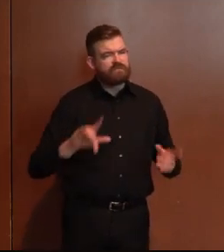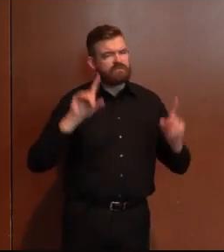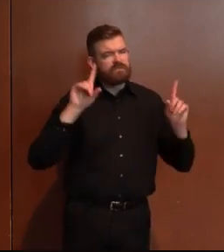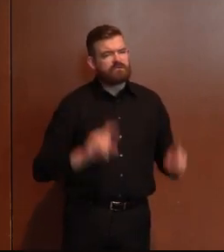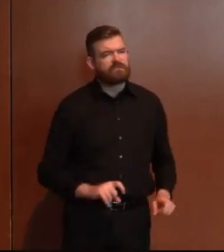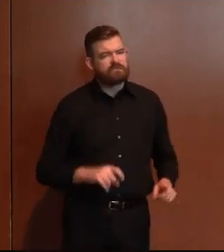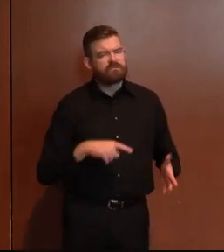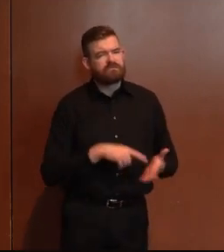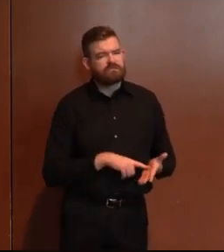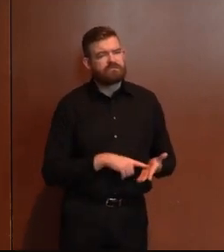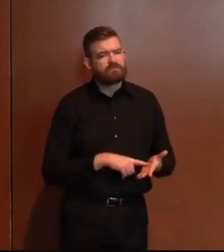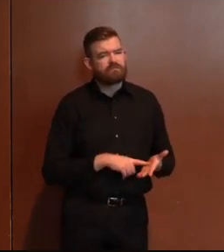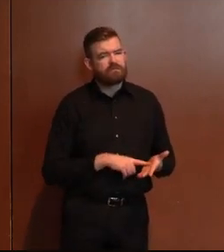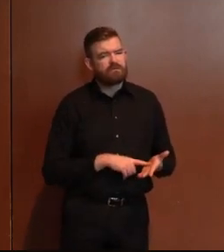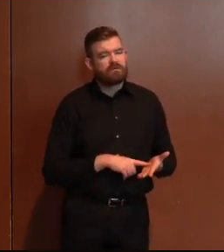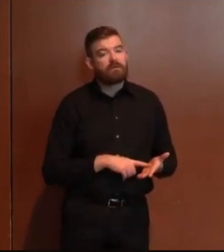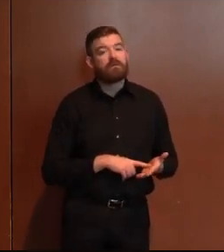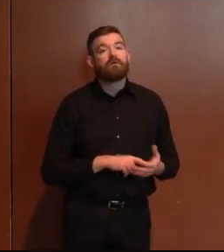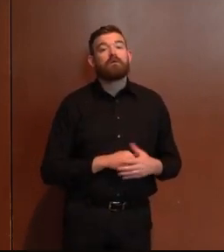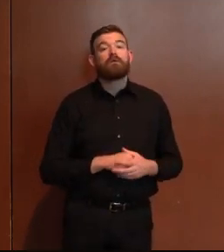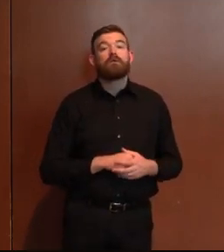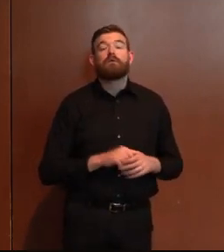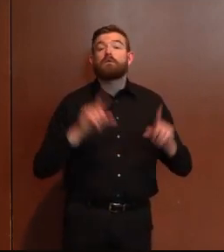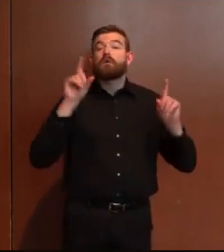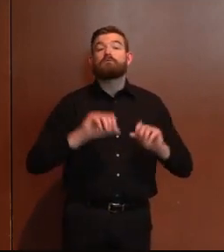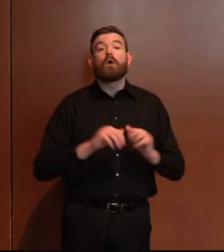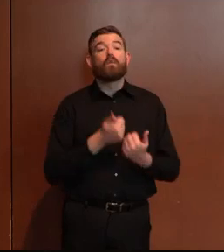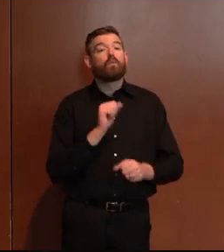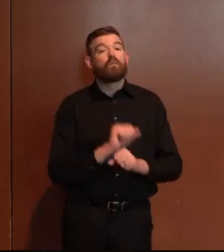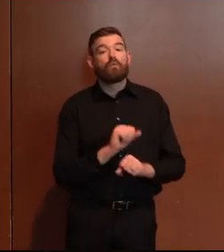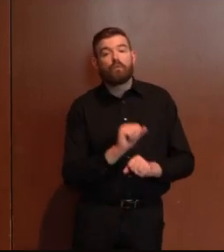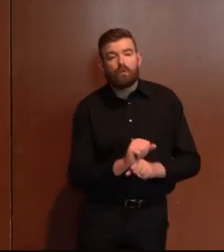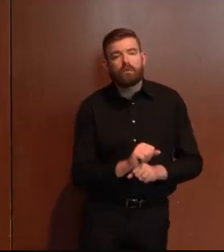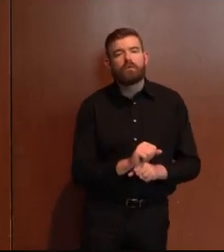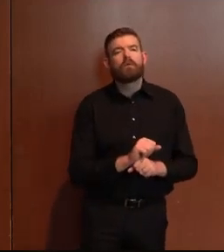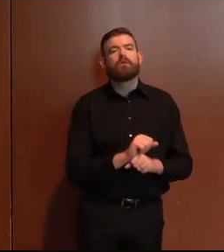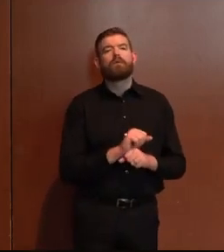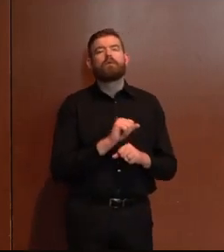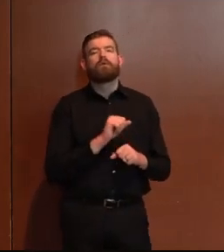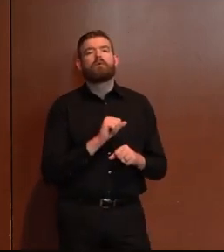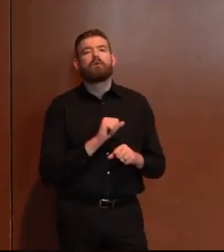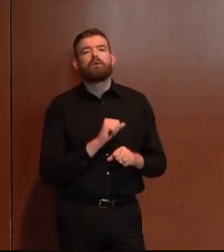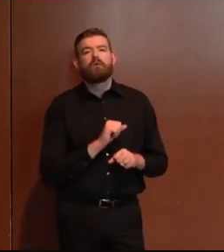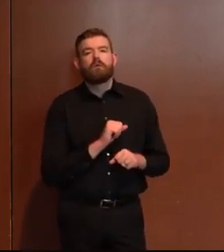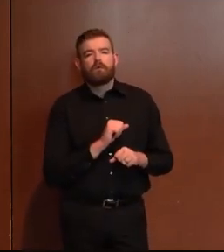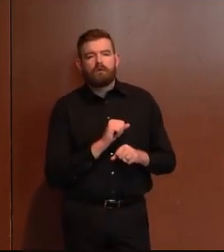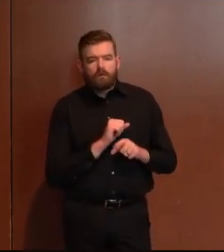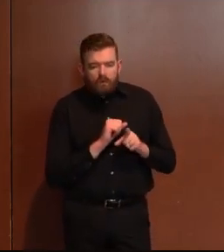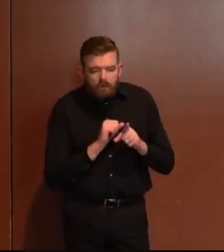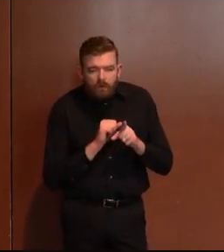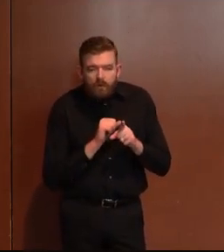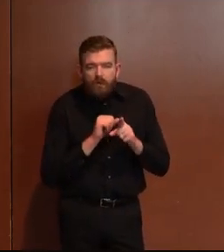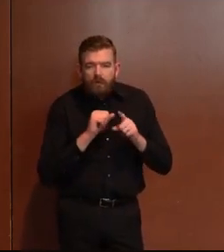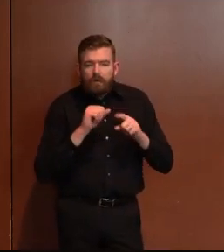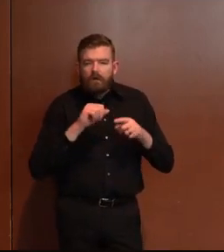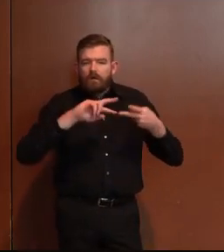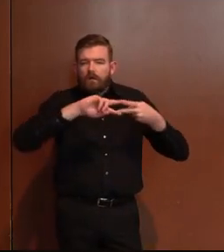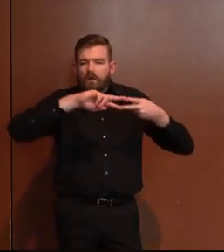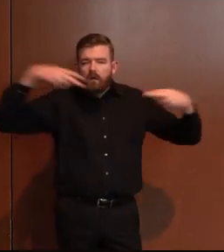the tests work is that they pick up small amounts of genetic material from the virus.